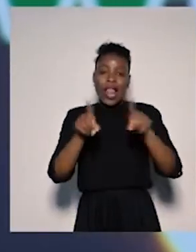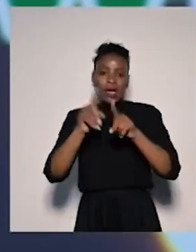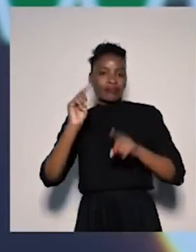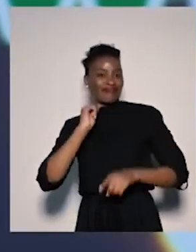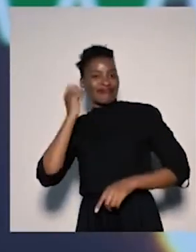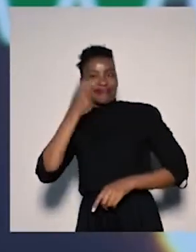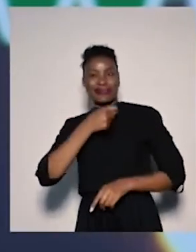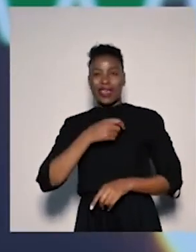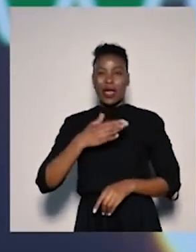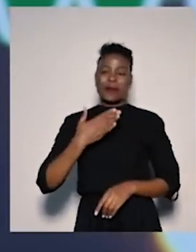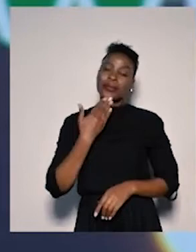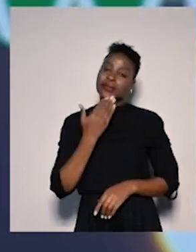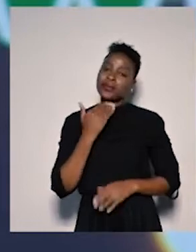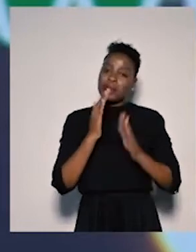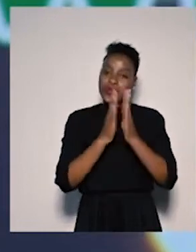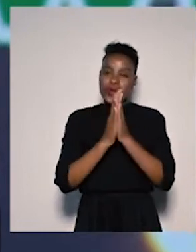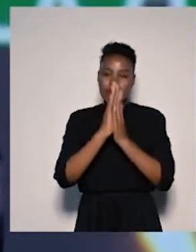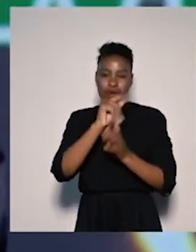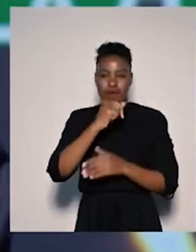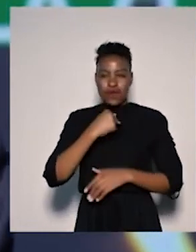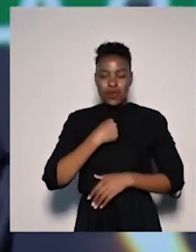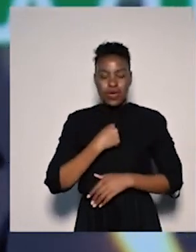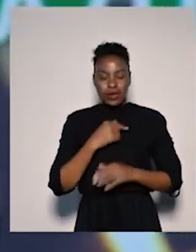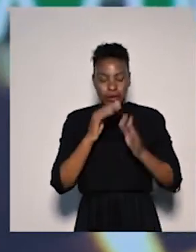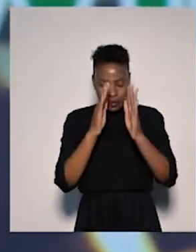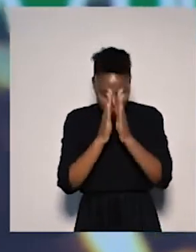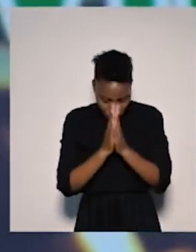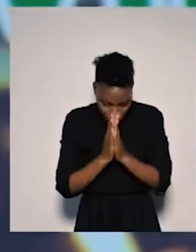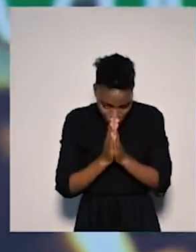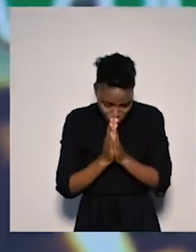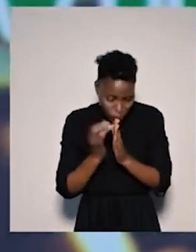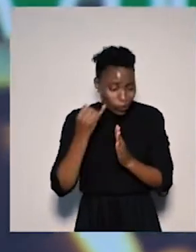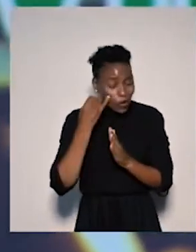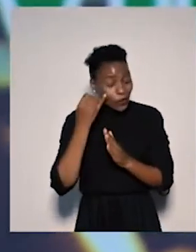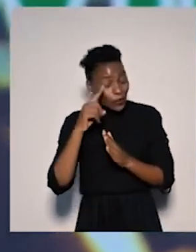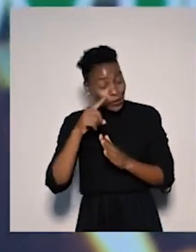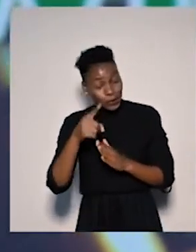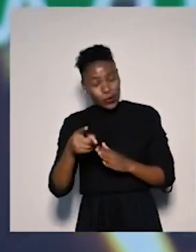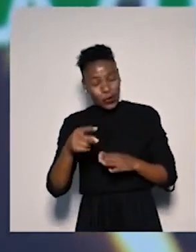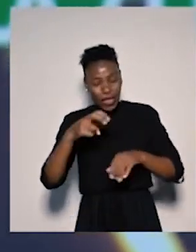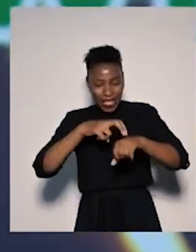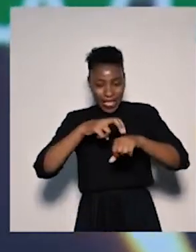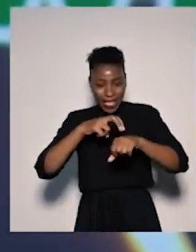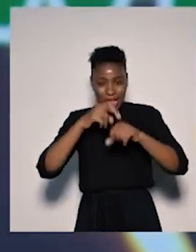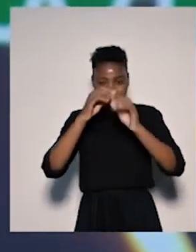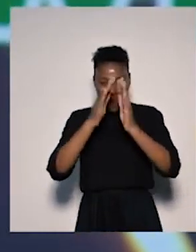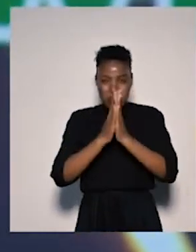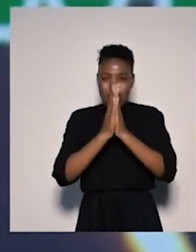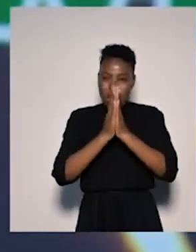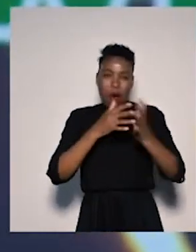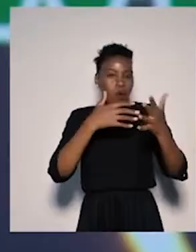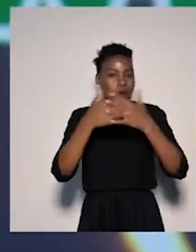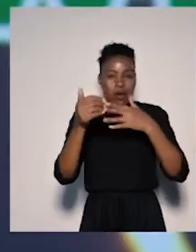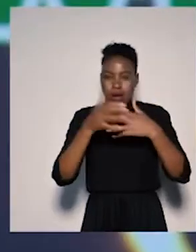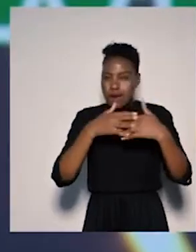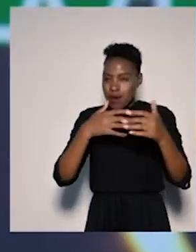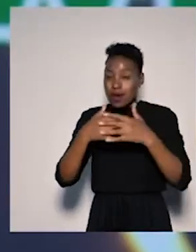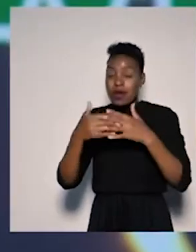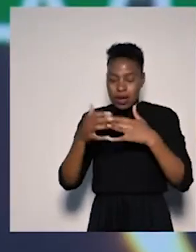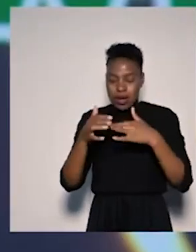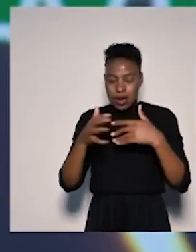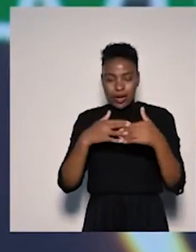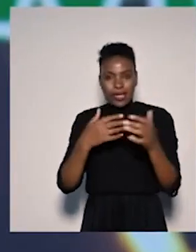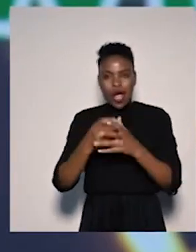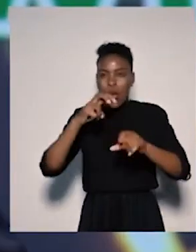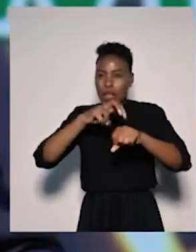Would you pray for me? Heads bowed, eyes closed. If that is you and you need the prayer, whatever category that I've talked about